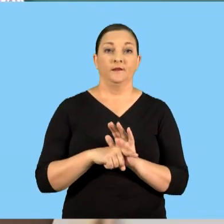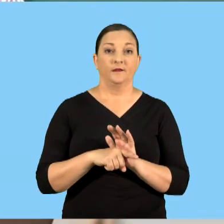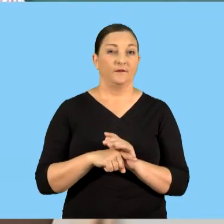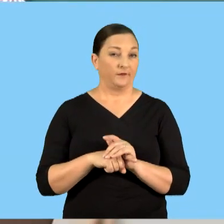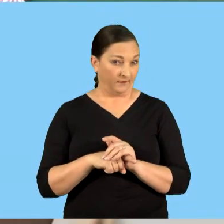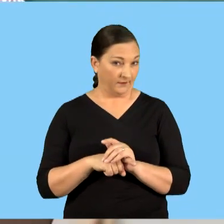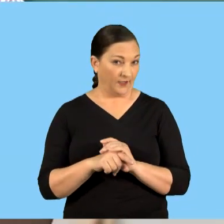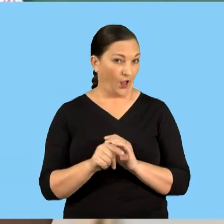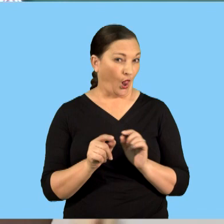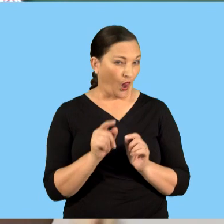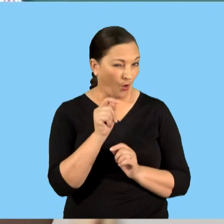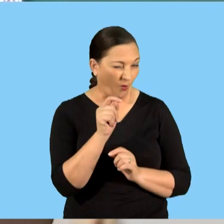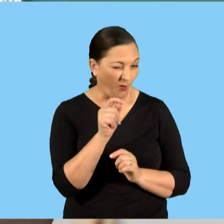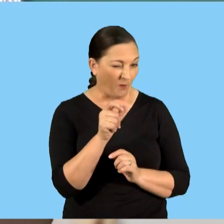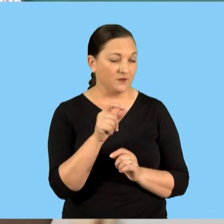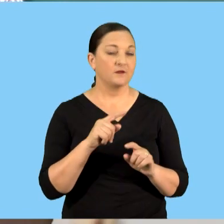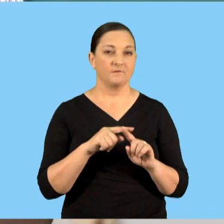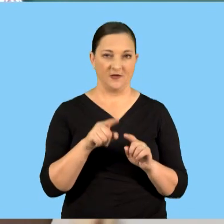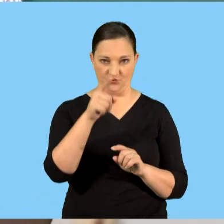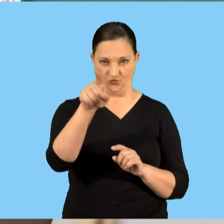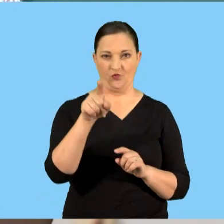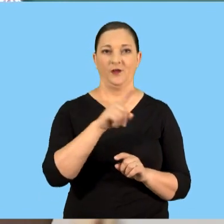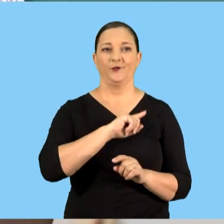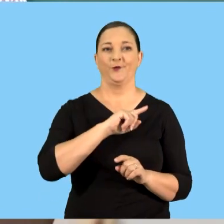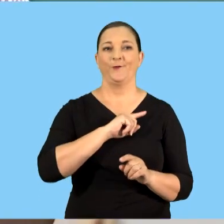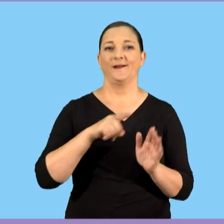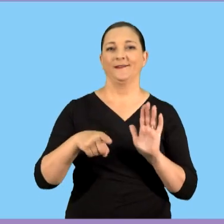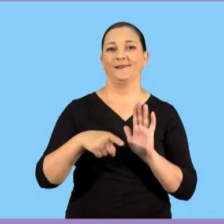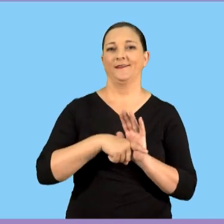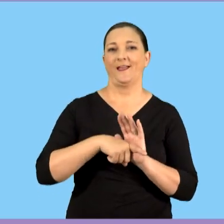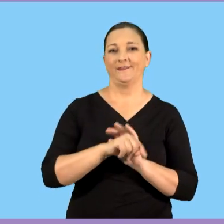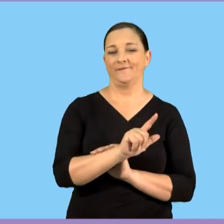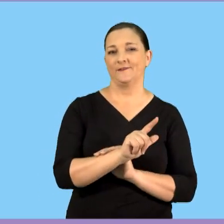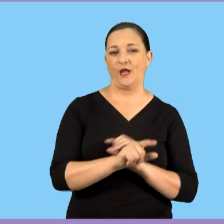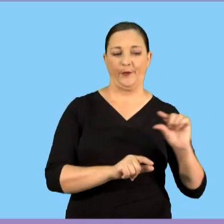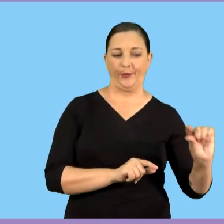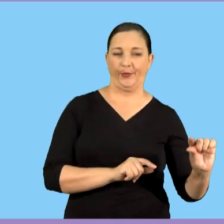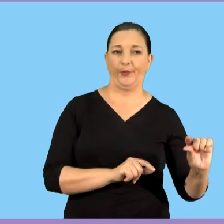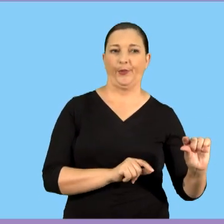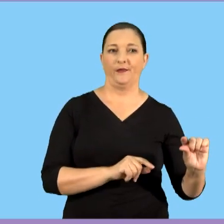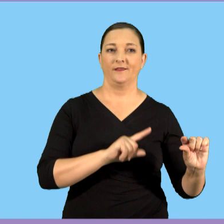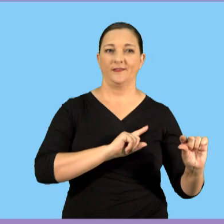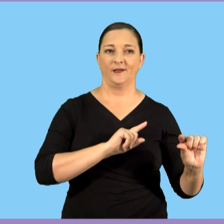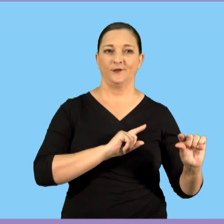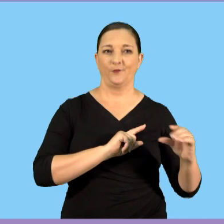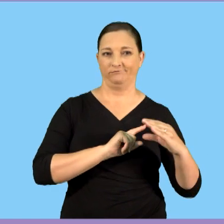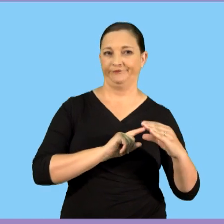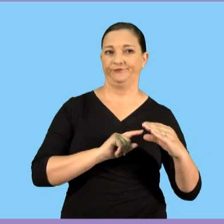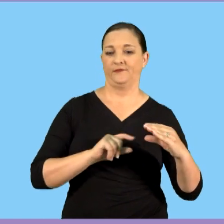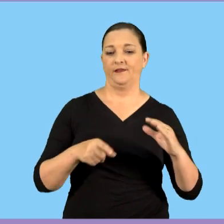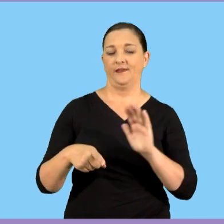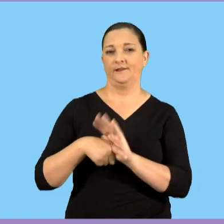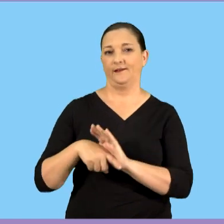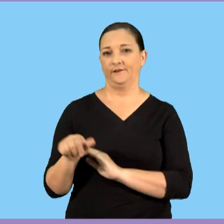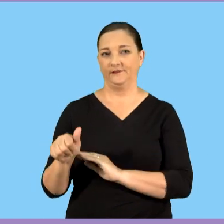You are correct. It's a close one, but -7 is smaller than -6. So it means that